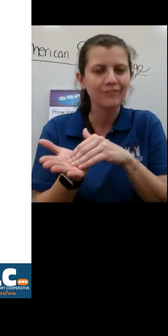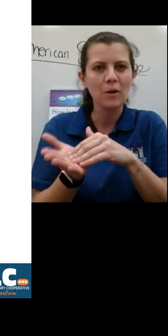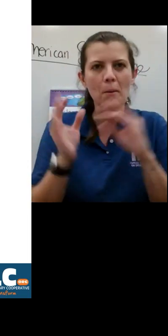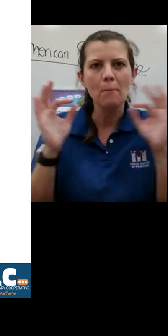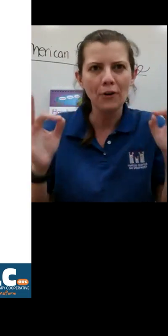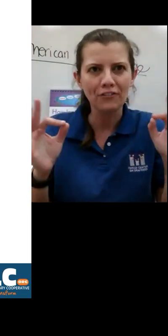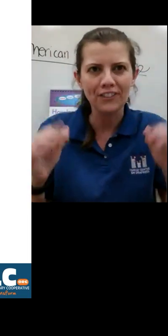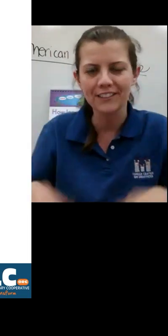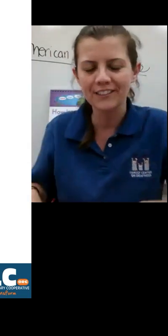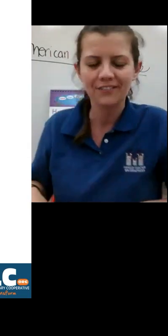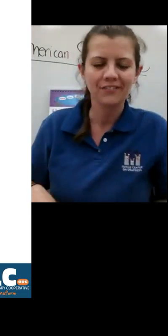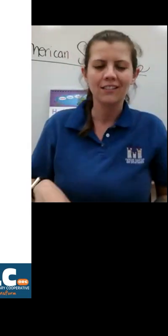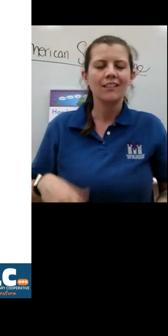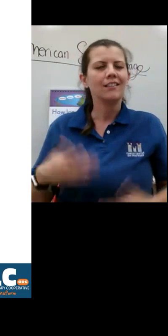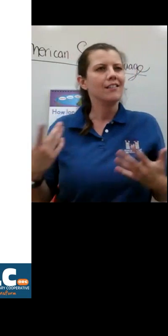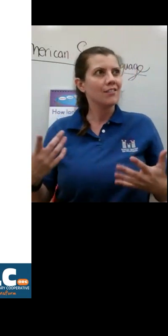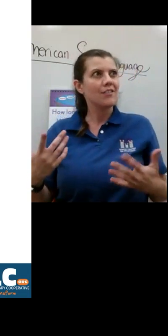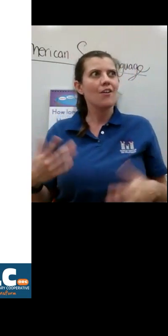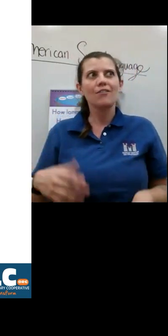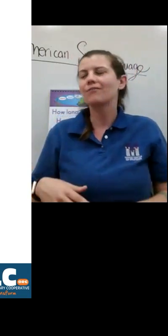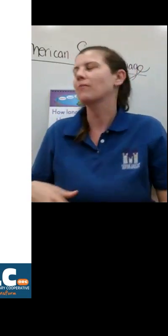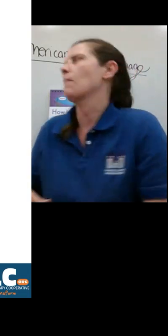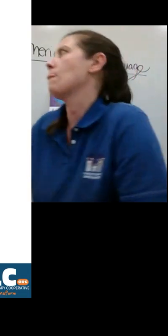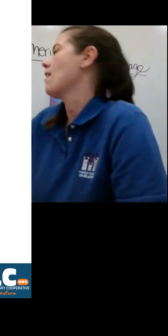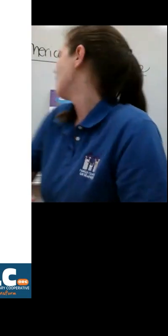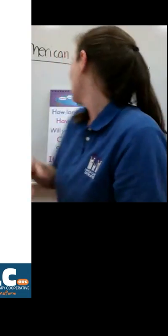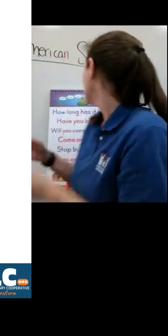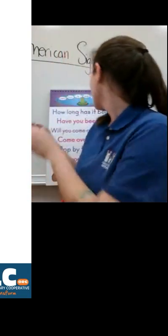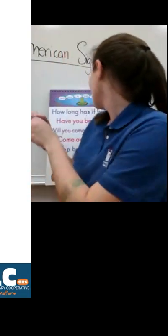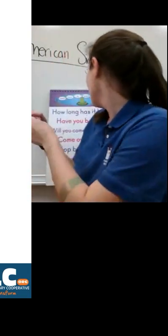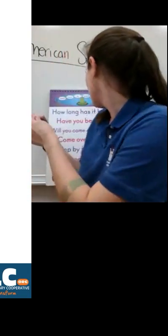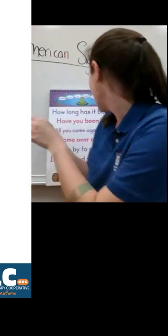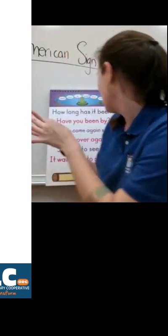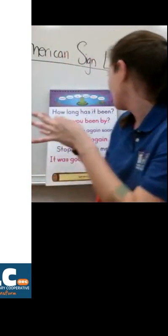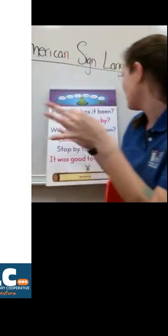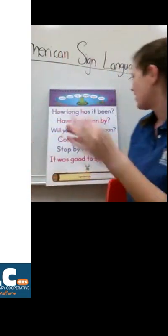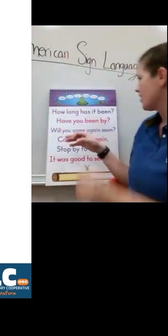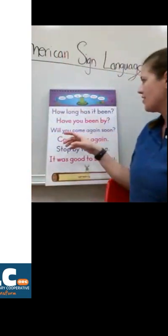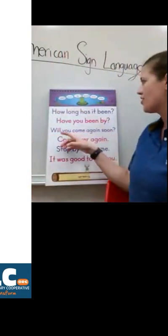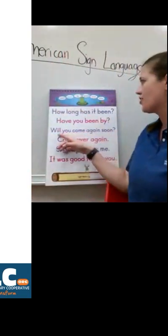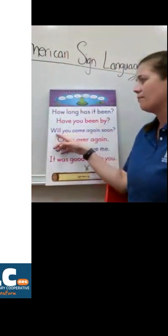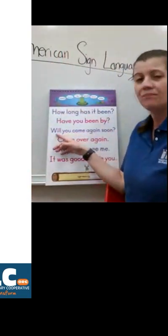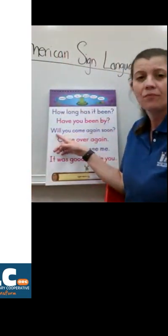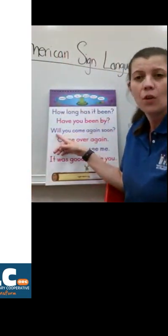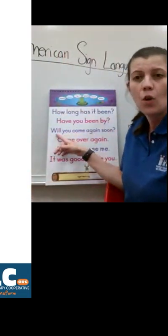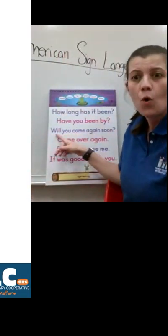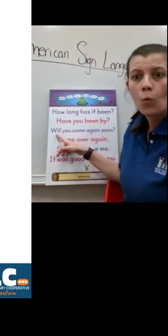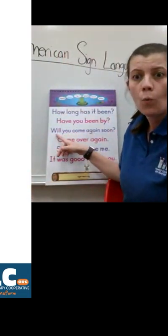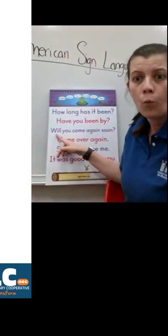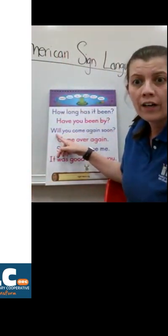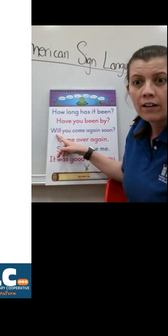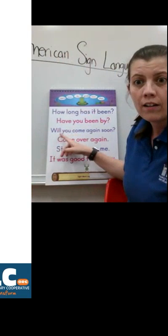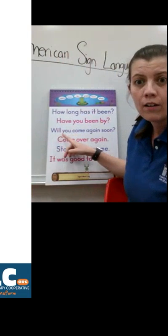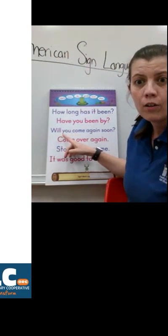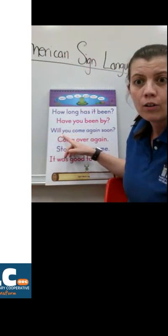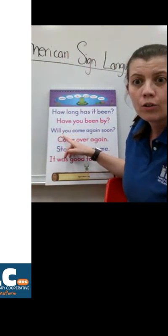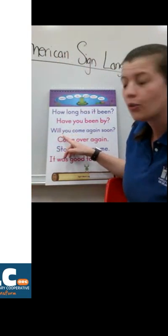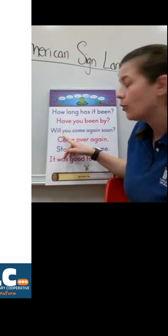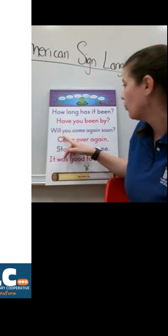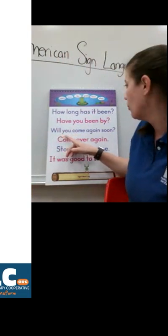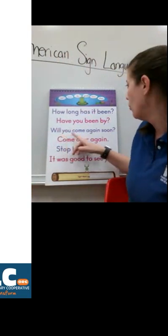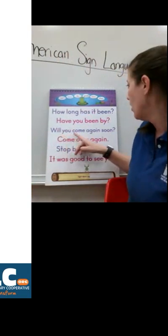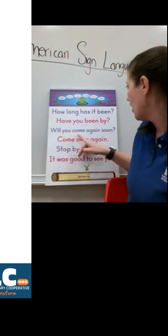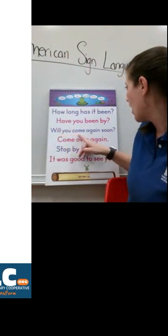Again. Perfect. So, I was using in a sentence.